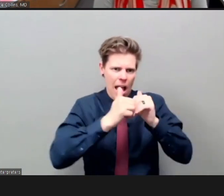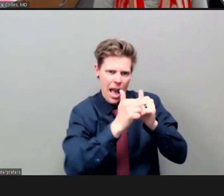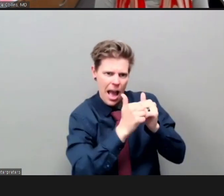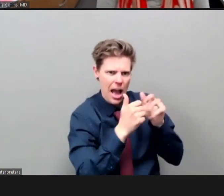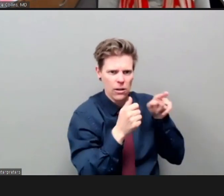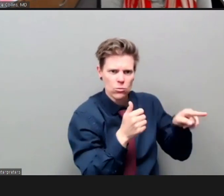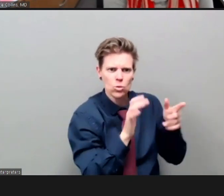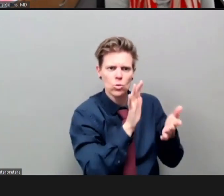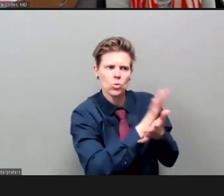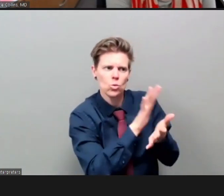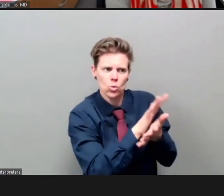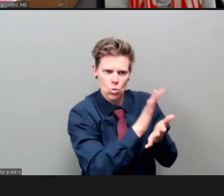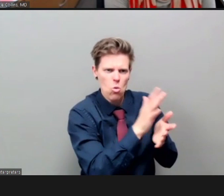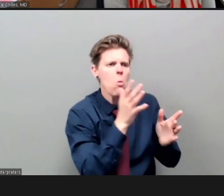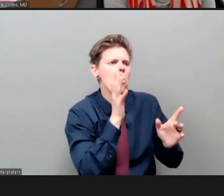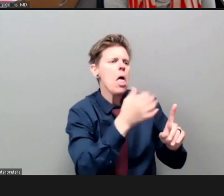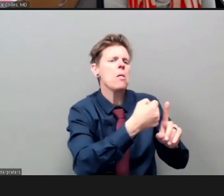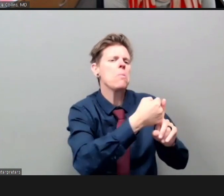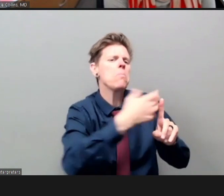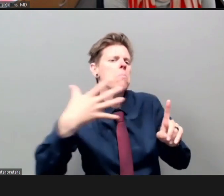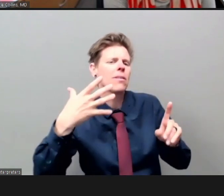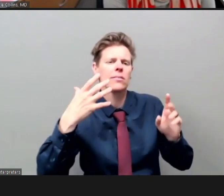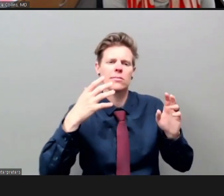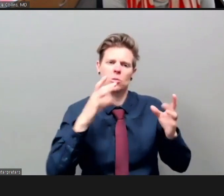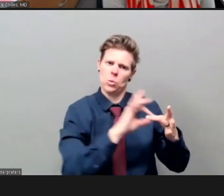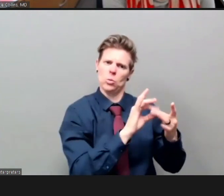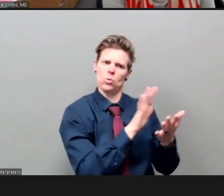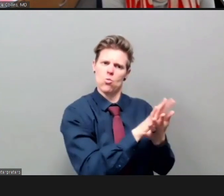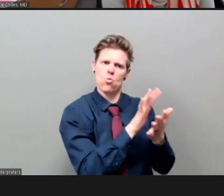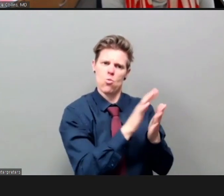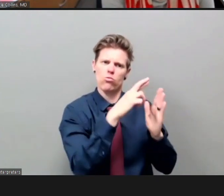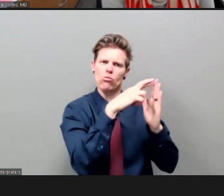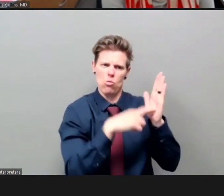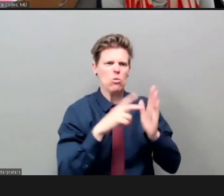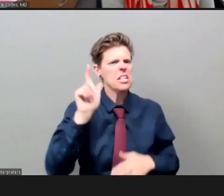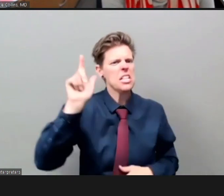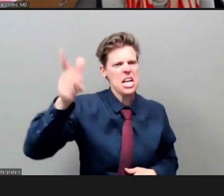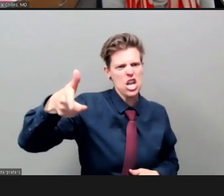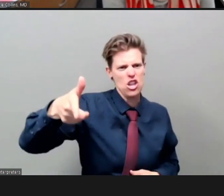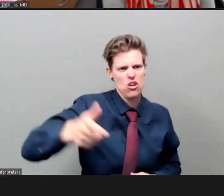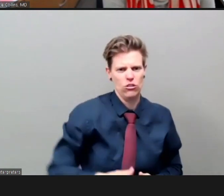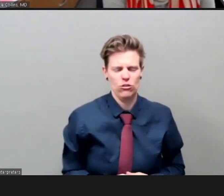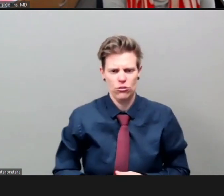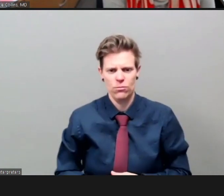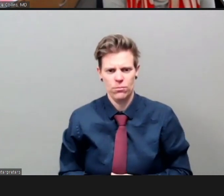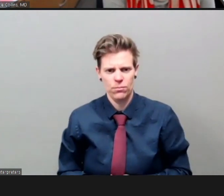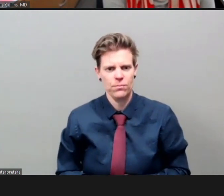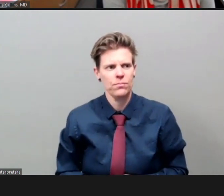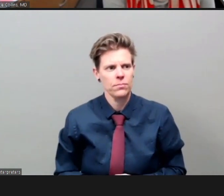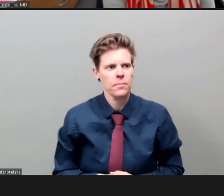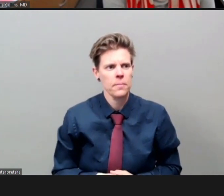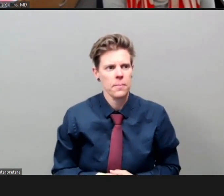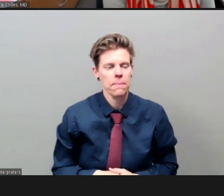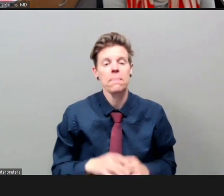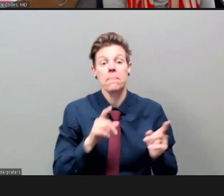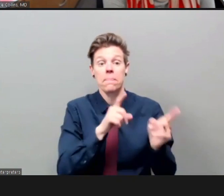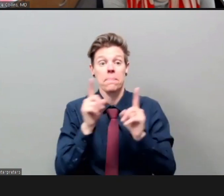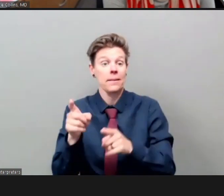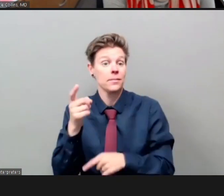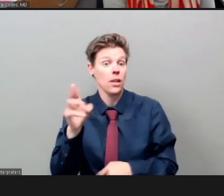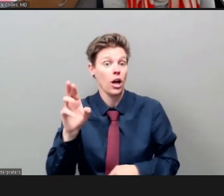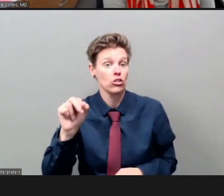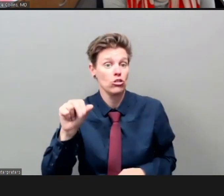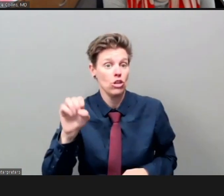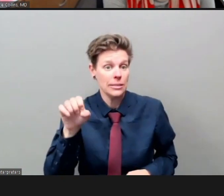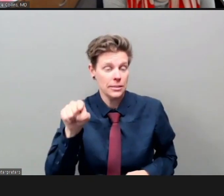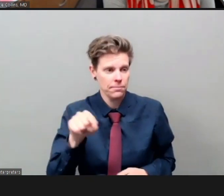the upcoming press conferences. Dr. Scrace, did you want to add? I do. Thanks, Governor. And we can commit to giving